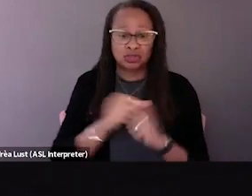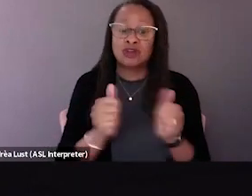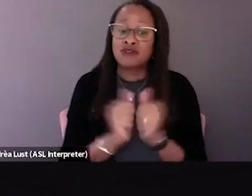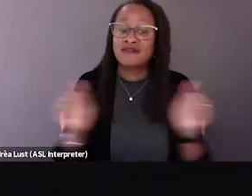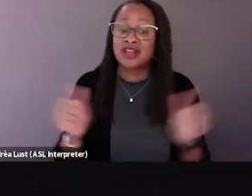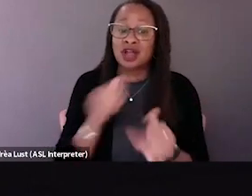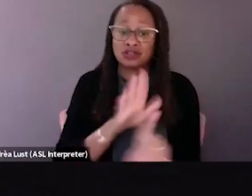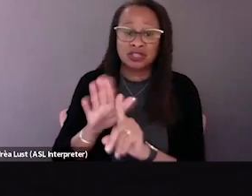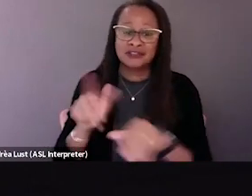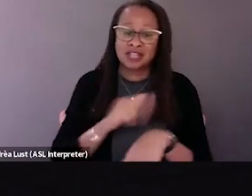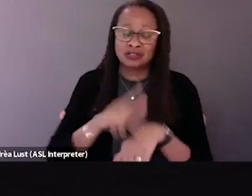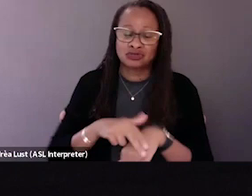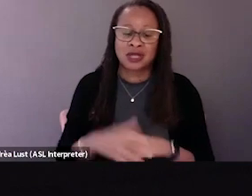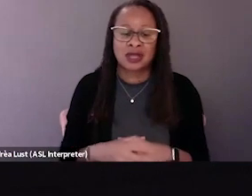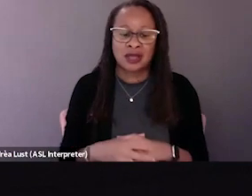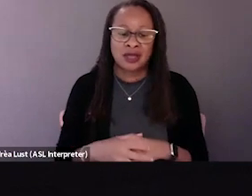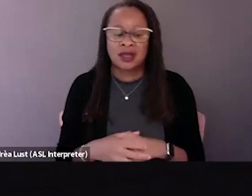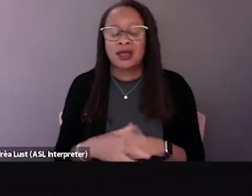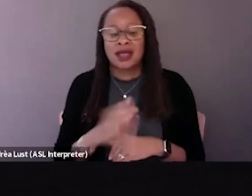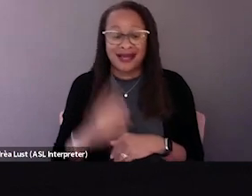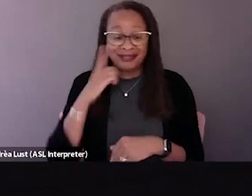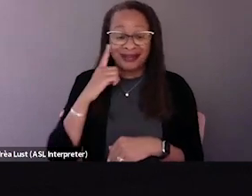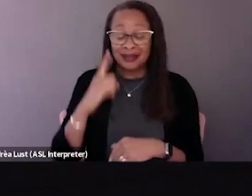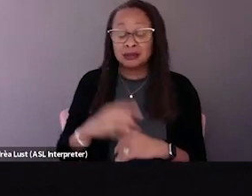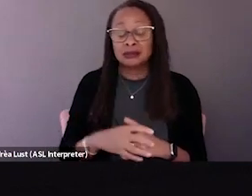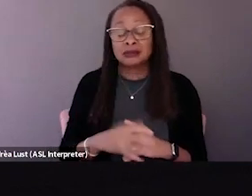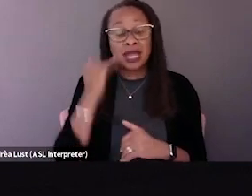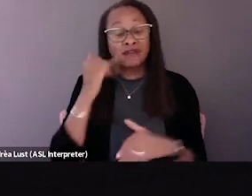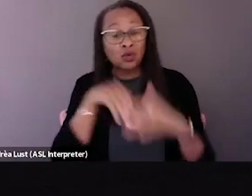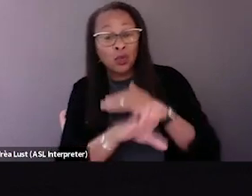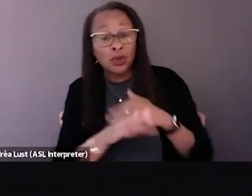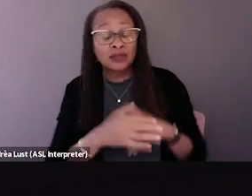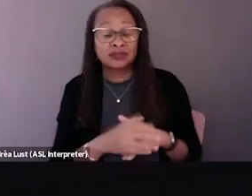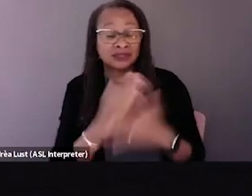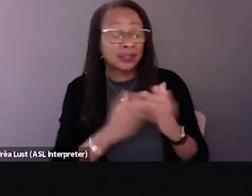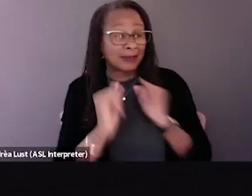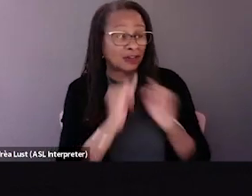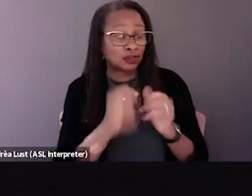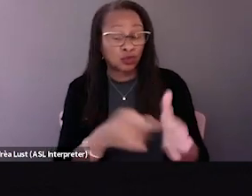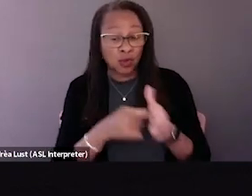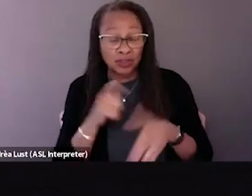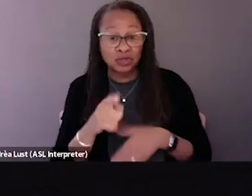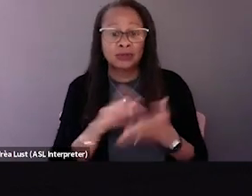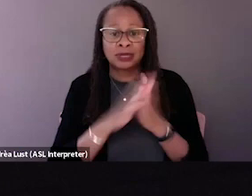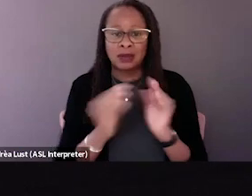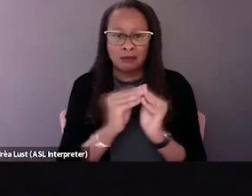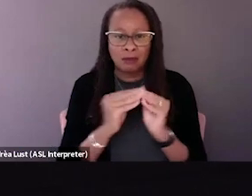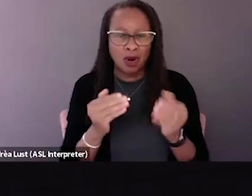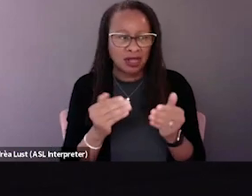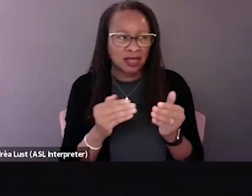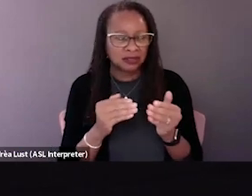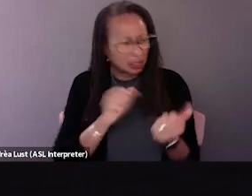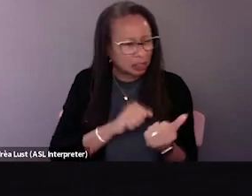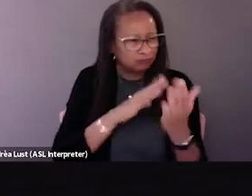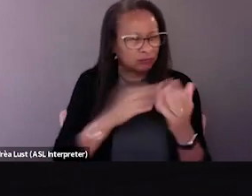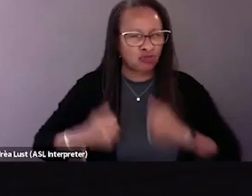ourselves naturally. And I think if, you go into some interviews require you to be antagonistic, don't get me wrong, but